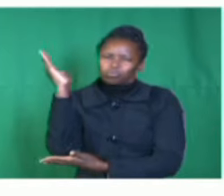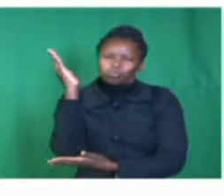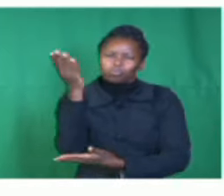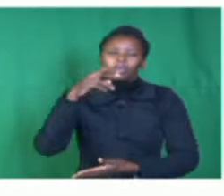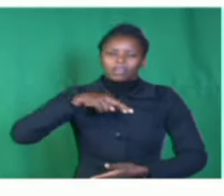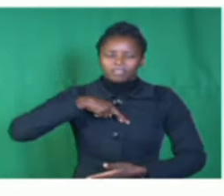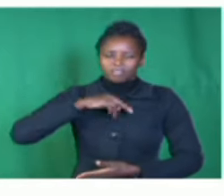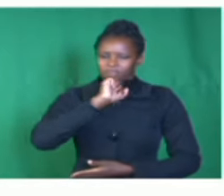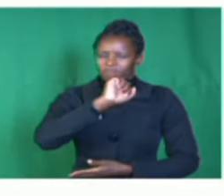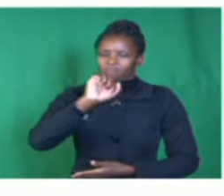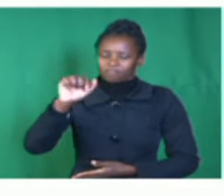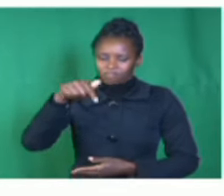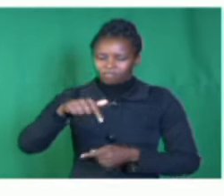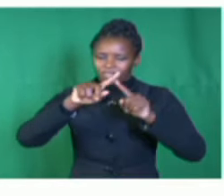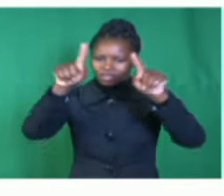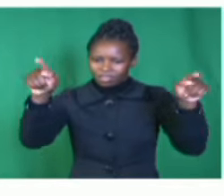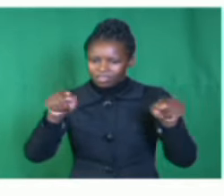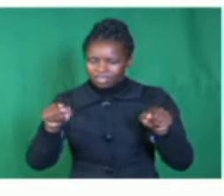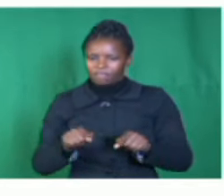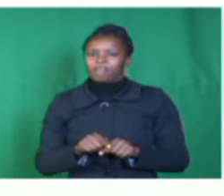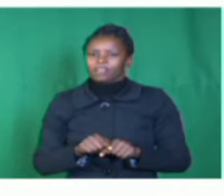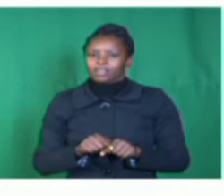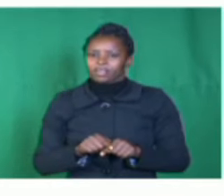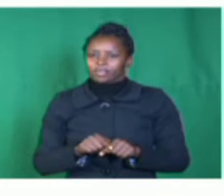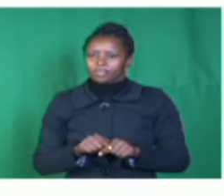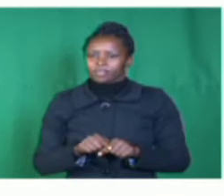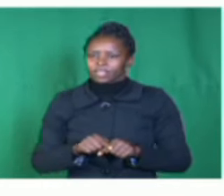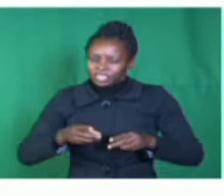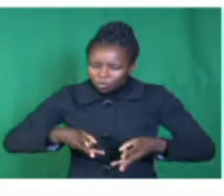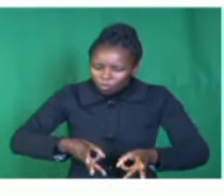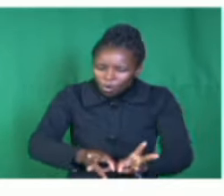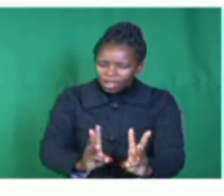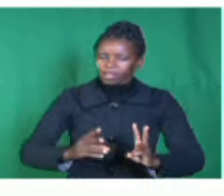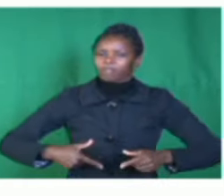European culture as a way of life.